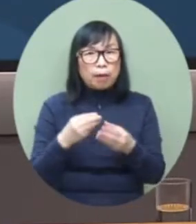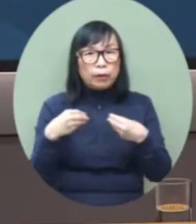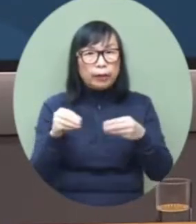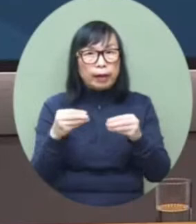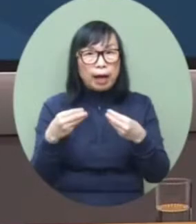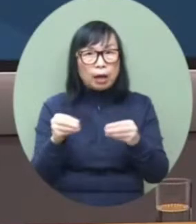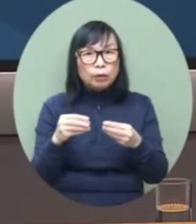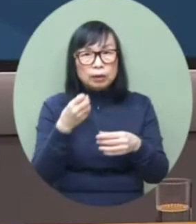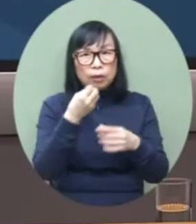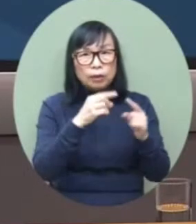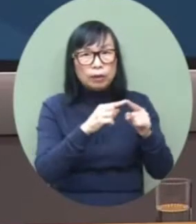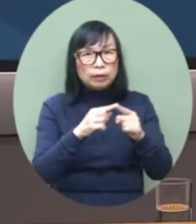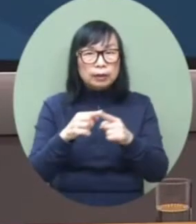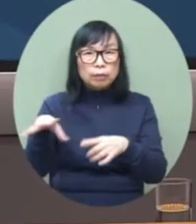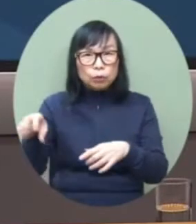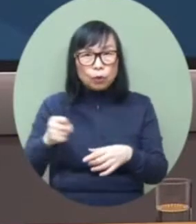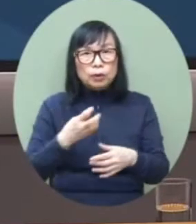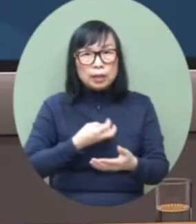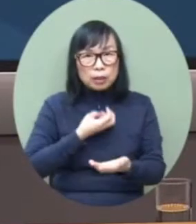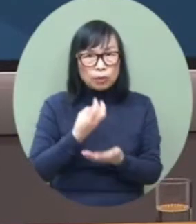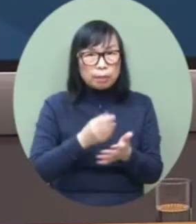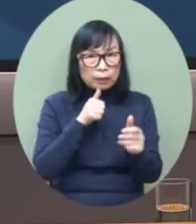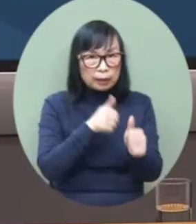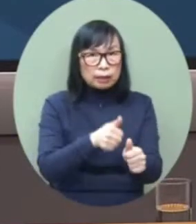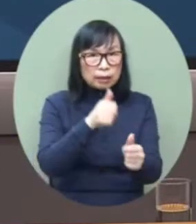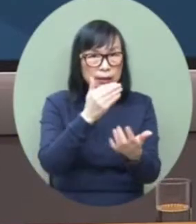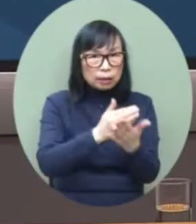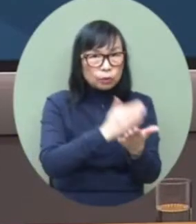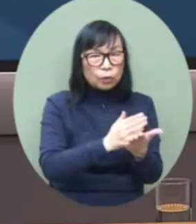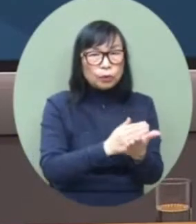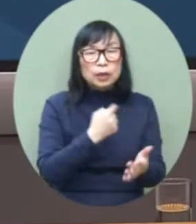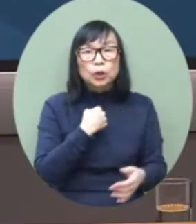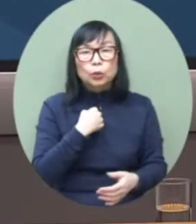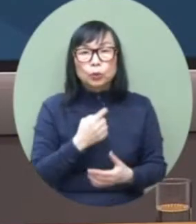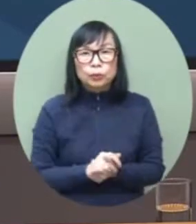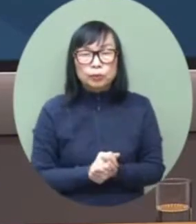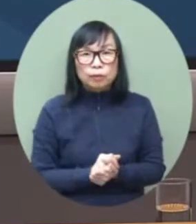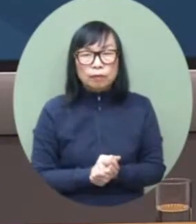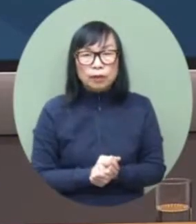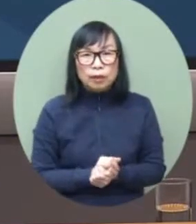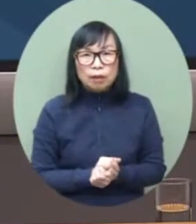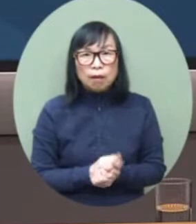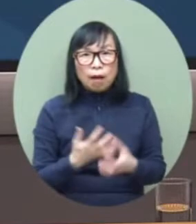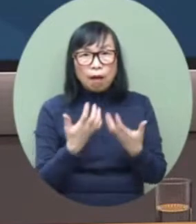have to educate the public on careful use of these testing kits.